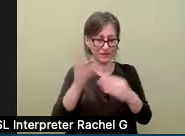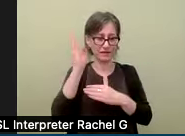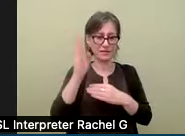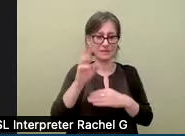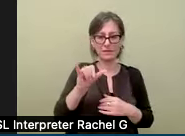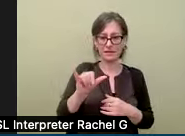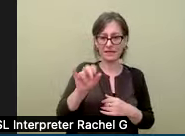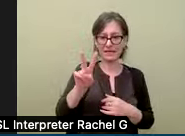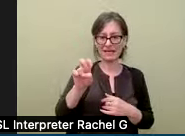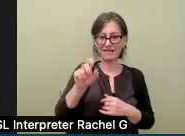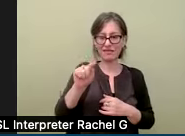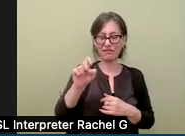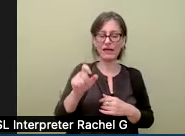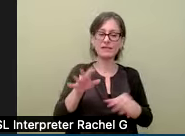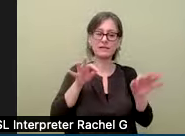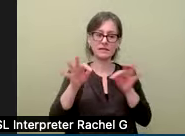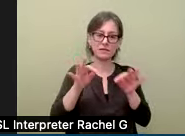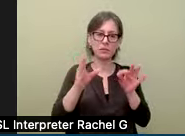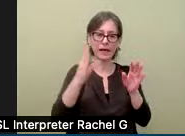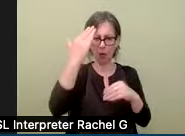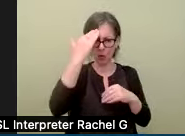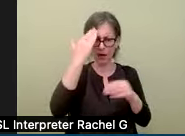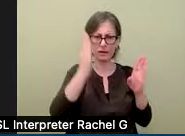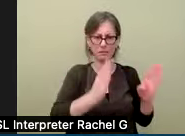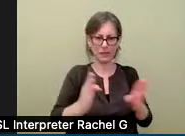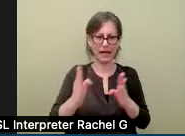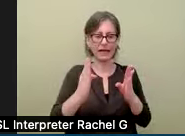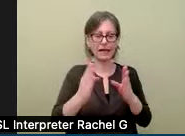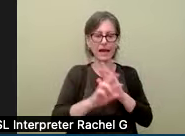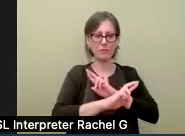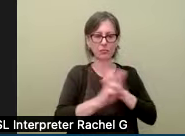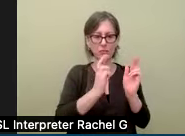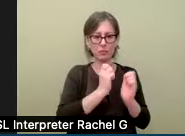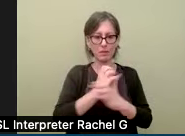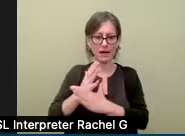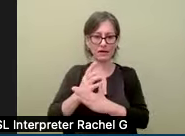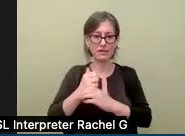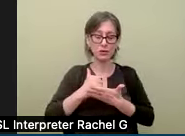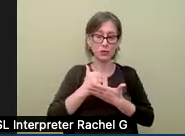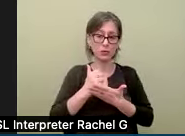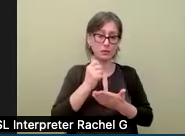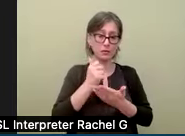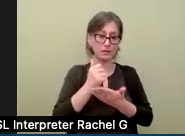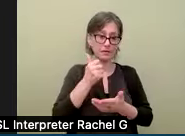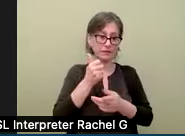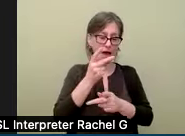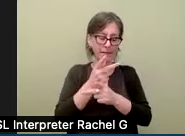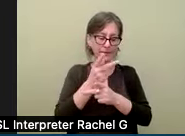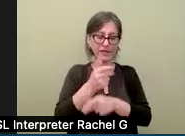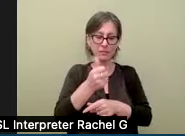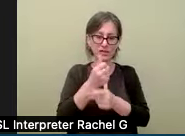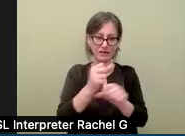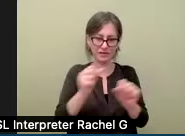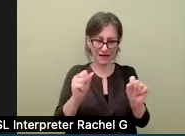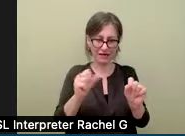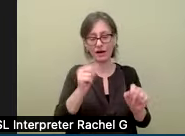Cal OES will discuss tsunami awareness, planning, and preparedness information that can save your life or the lives of others.